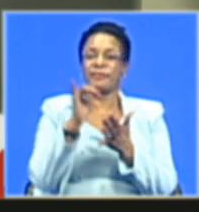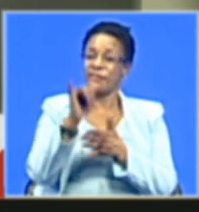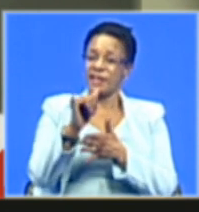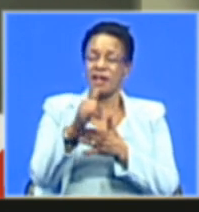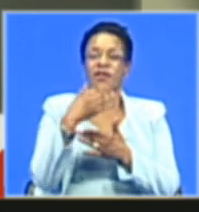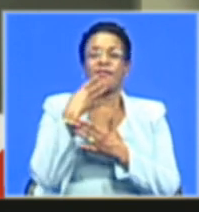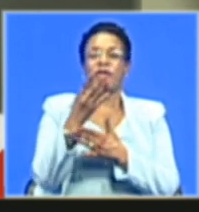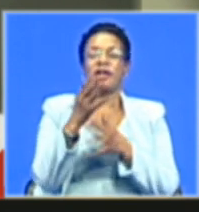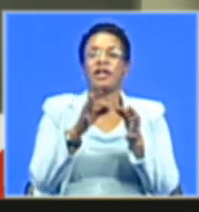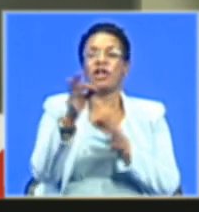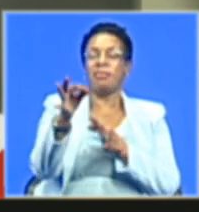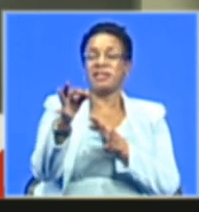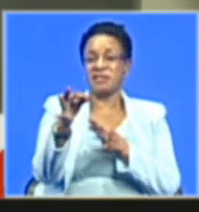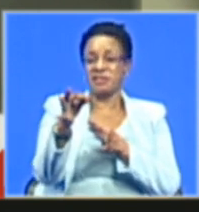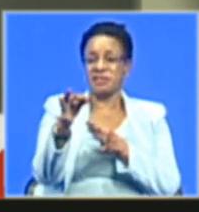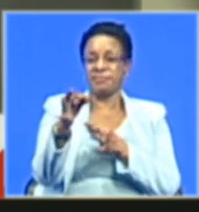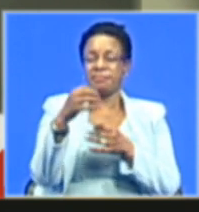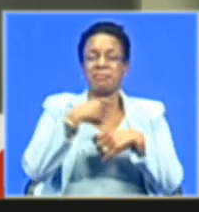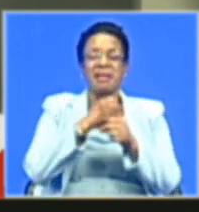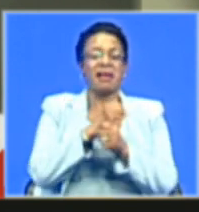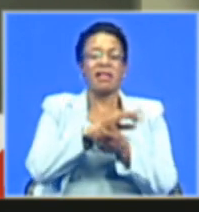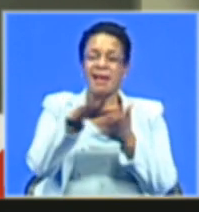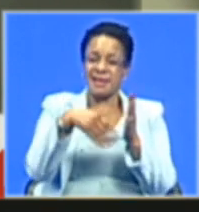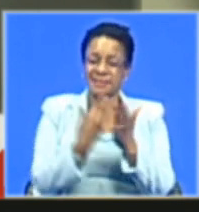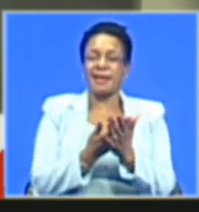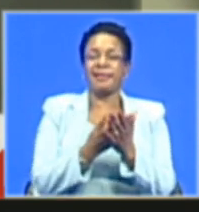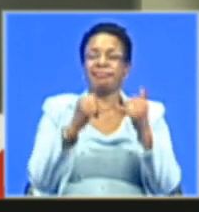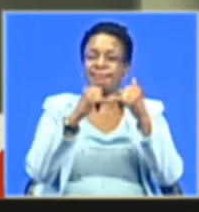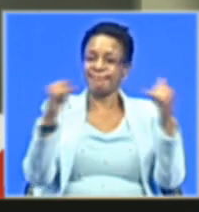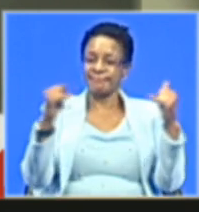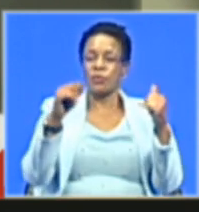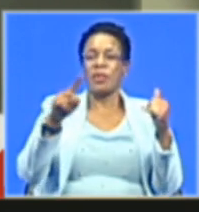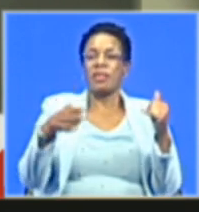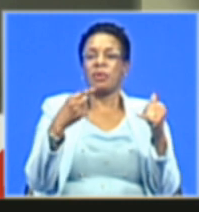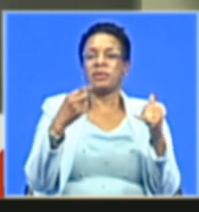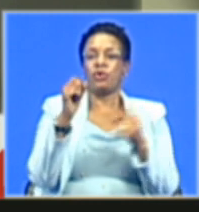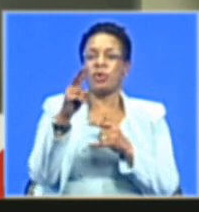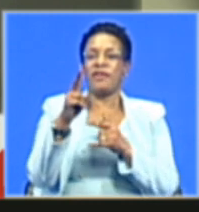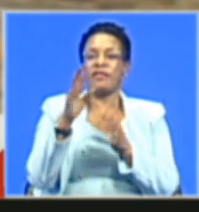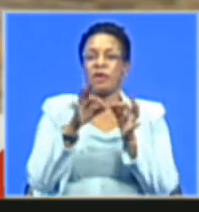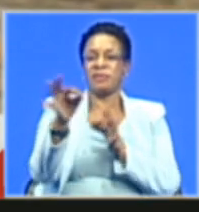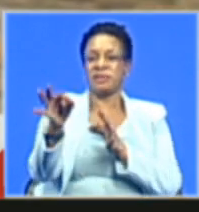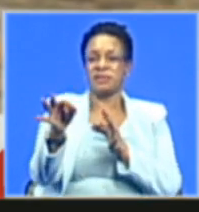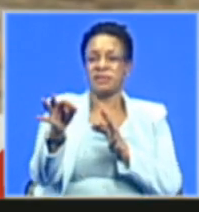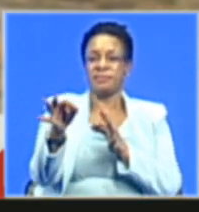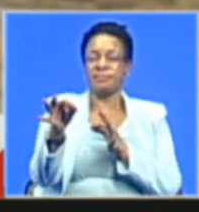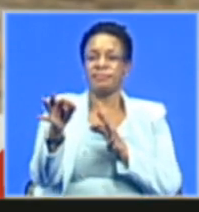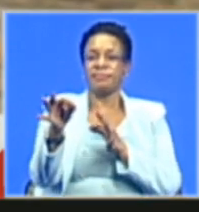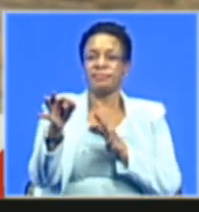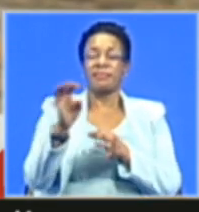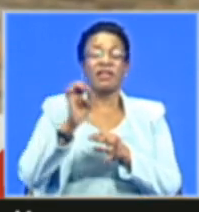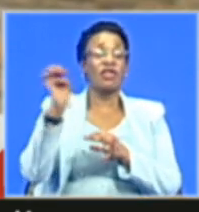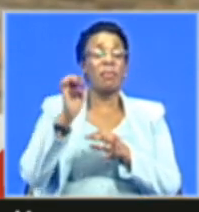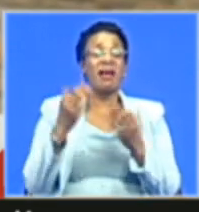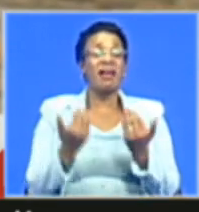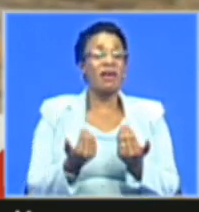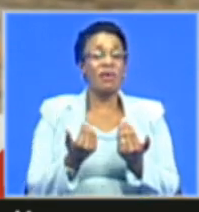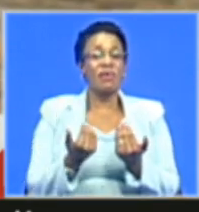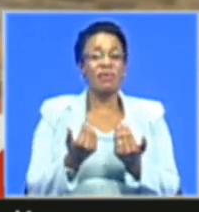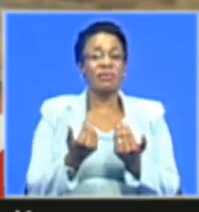400 kilometers long, making the entire length of the power line 1,012 kilometers. Ethiopia, at the moment, they've got